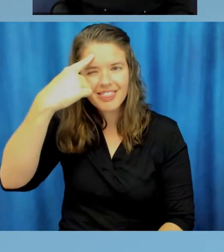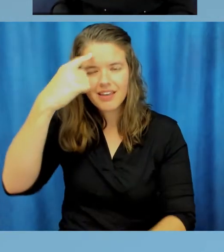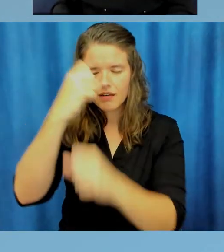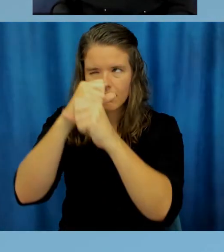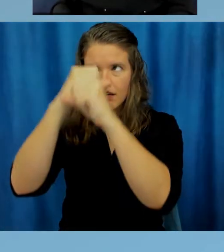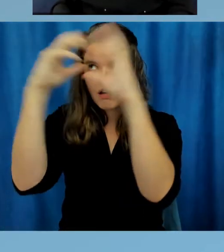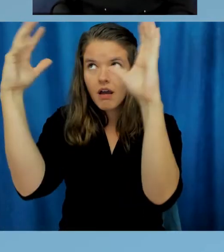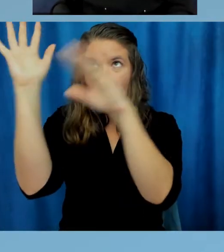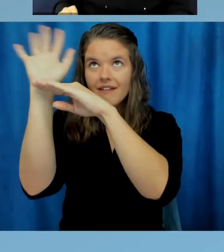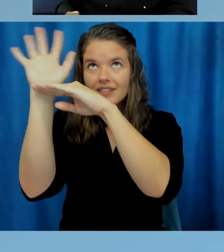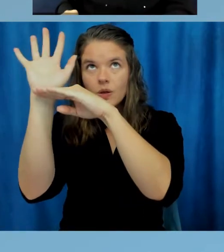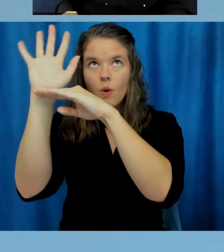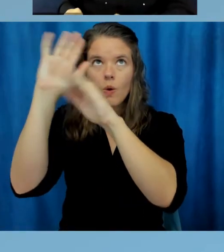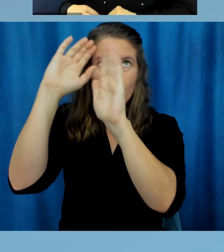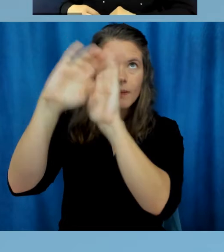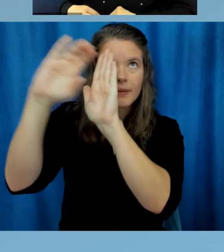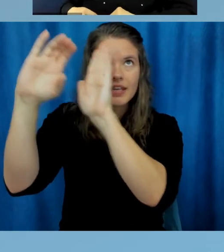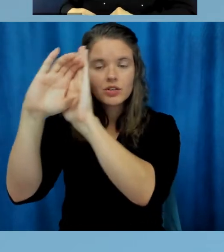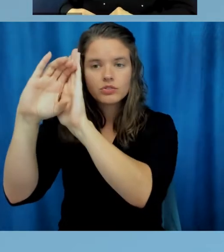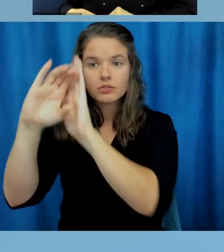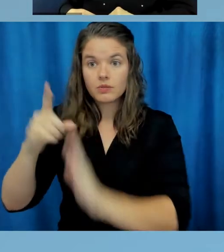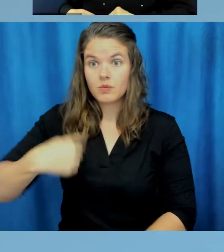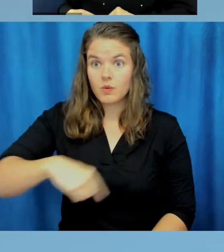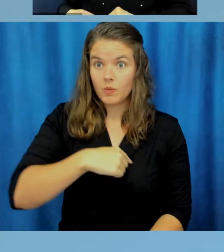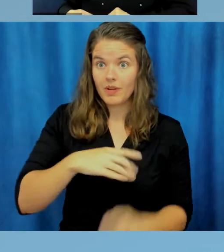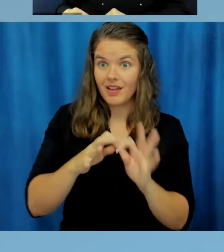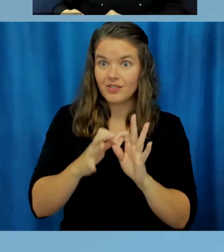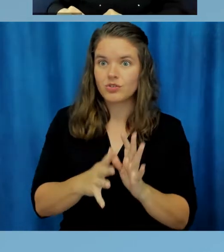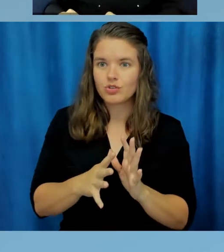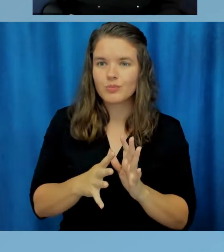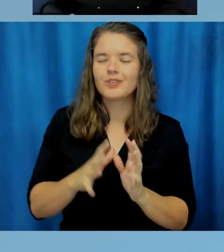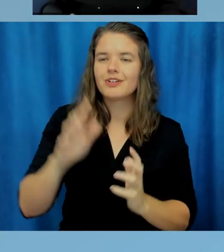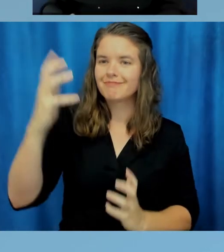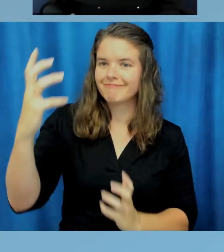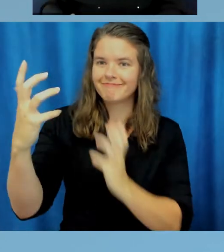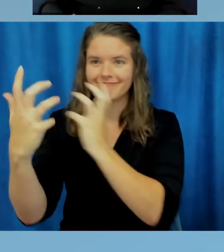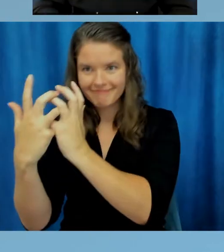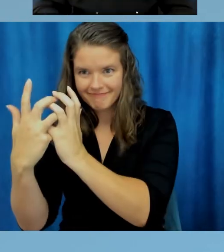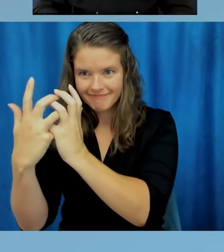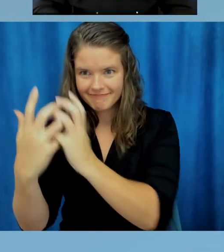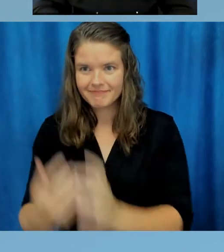videos and pictures. That's what we as interpreters need to suit.